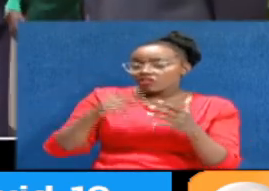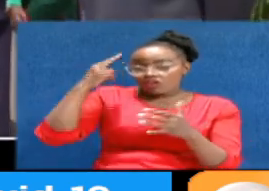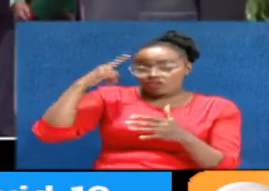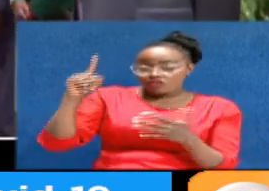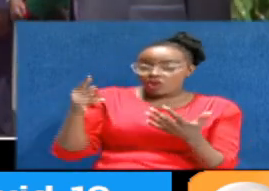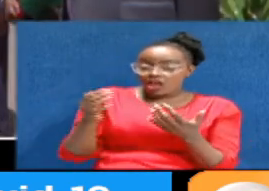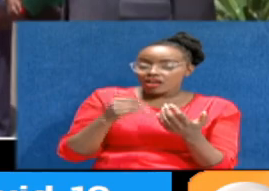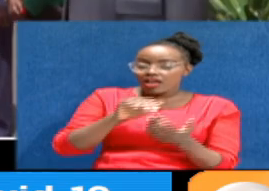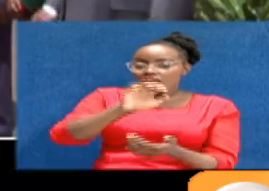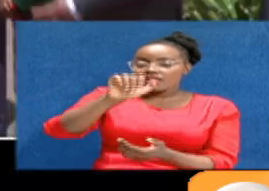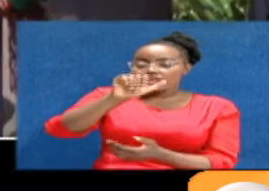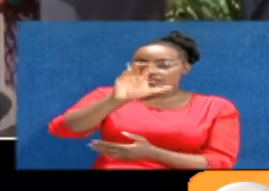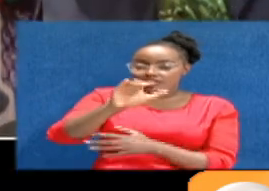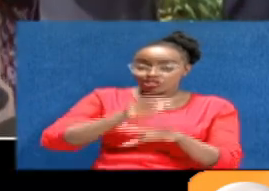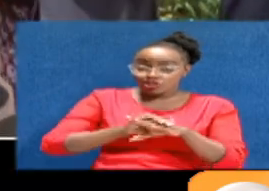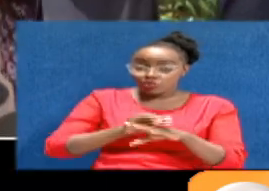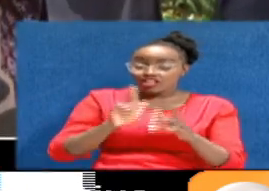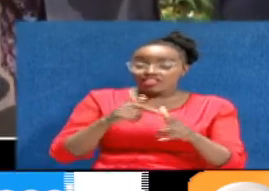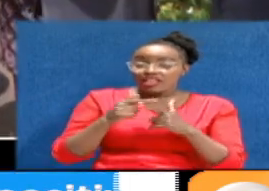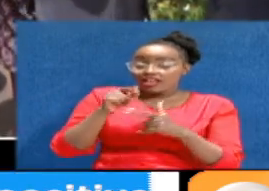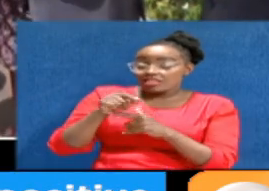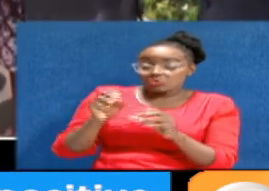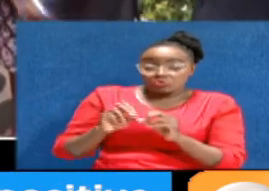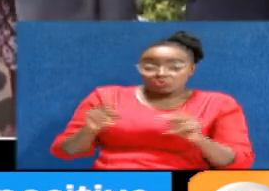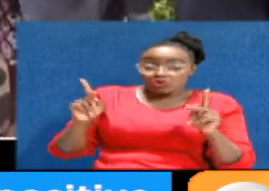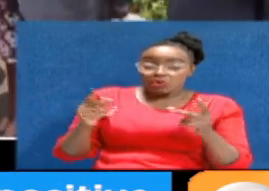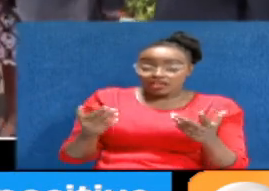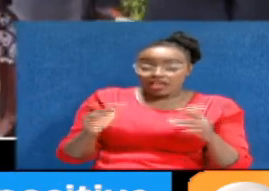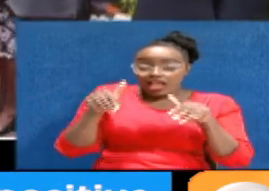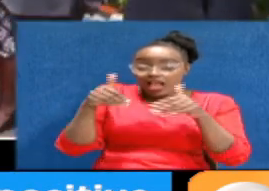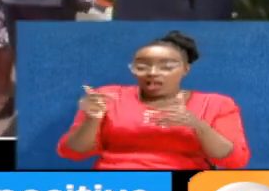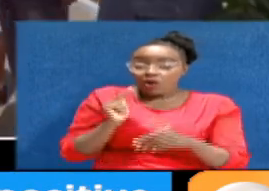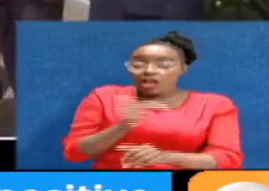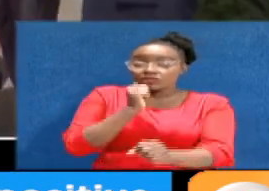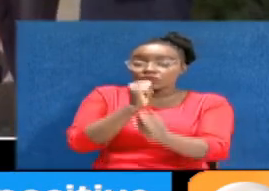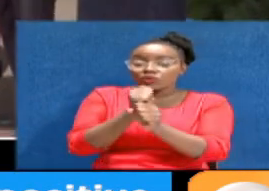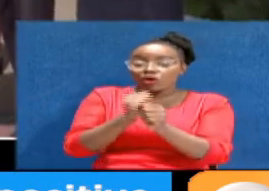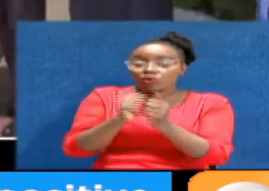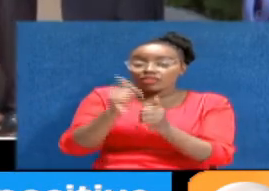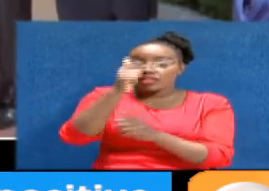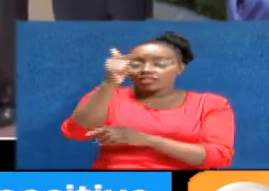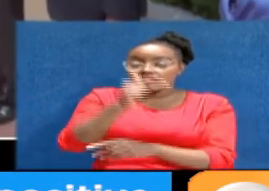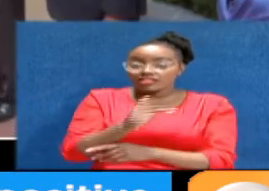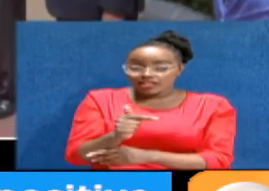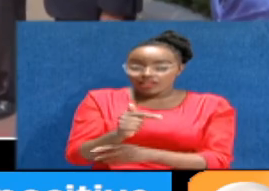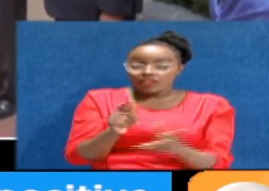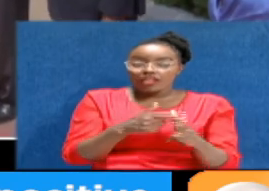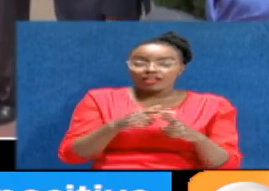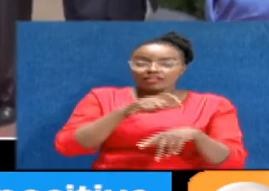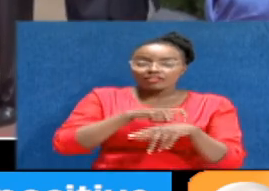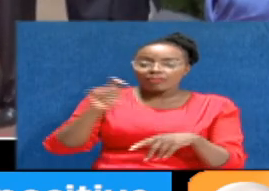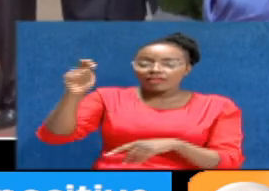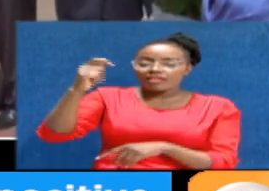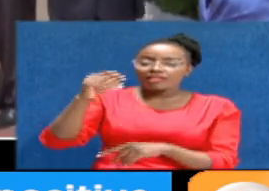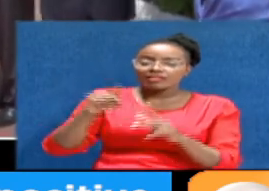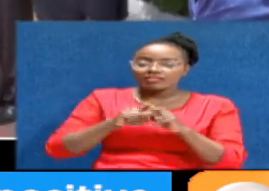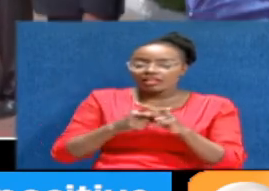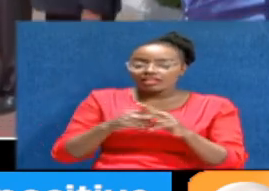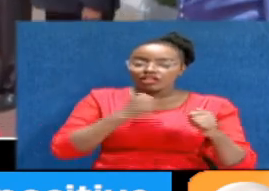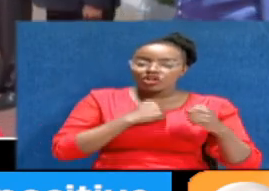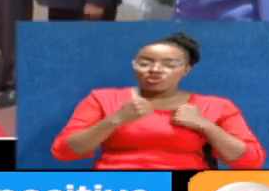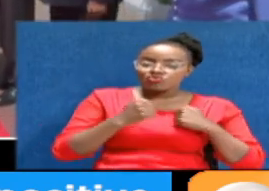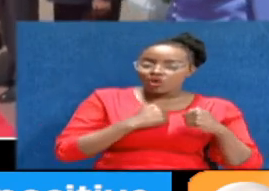more robust EAC, I think that would be it. If you take a look at how we've been working with Tanzania, remember when Kenya started quoting Rwanda